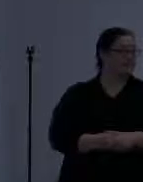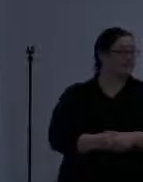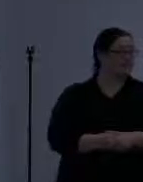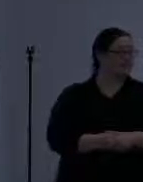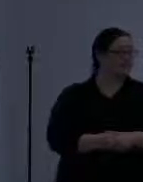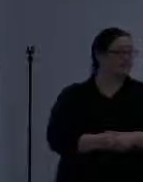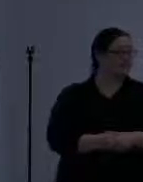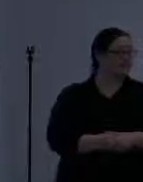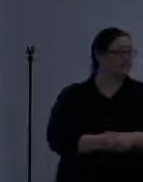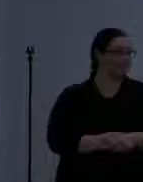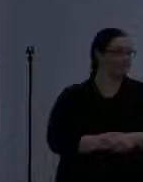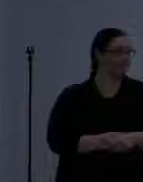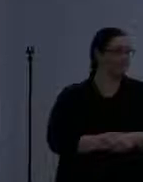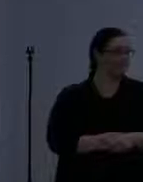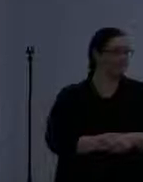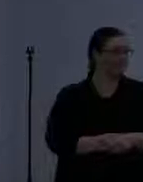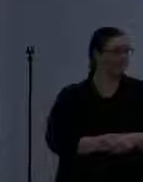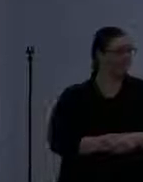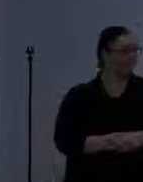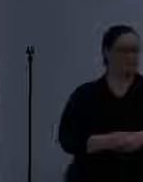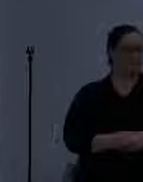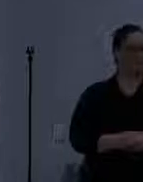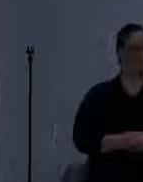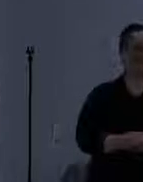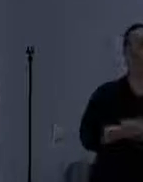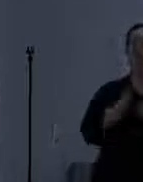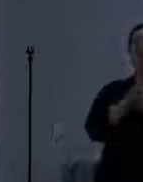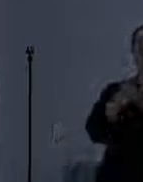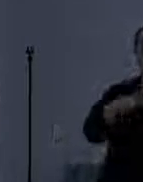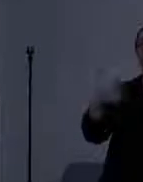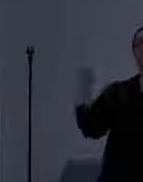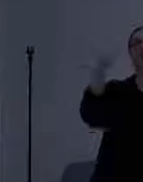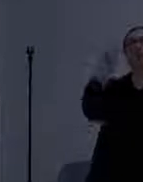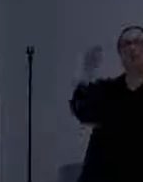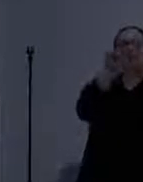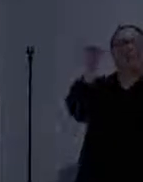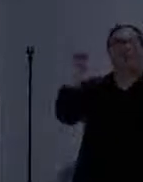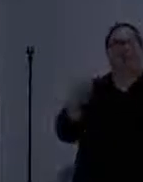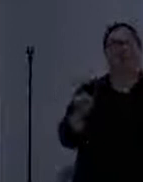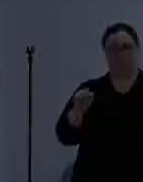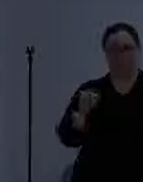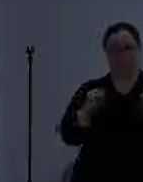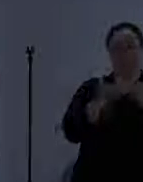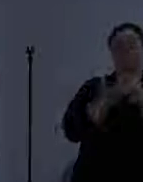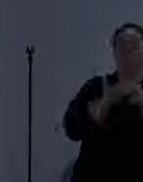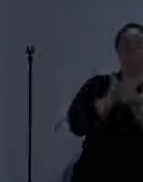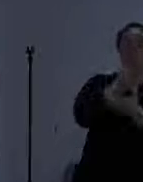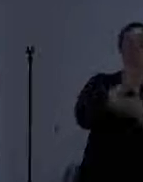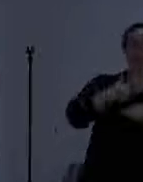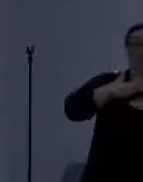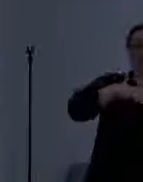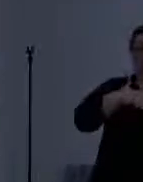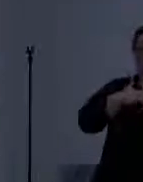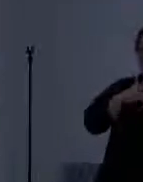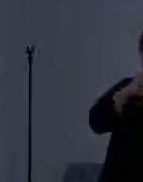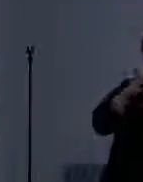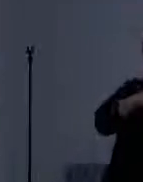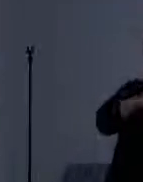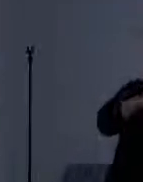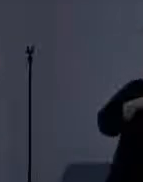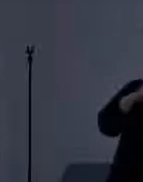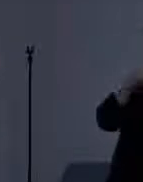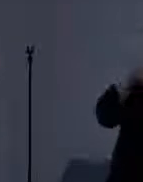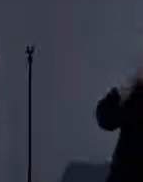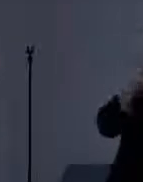But what we are is we're a system level player. And what that means is that through the actions that we take, we're trying to